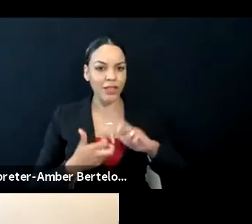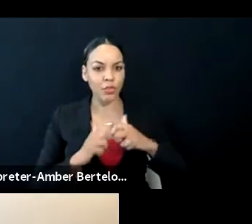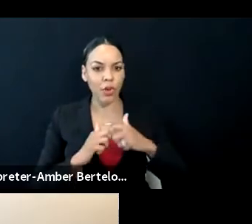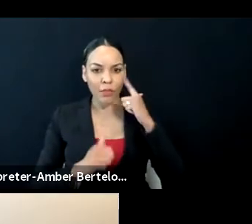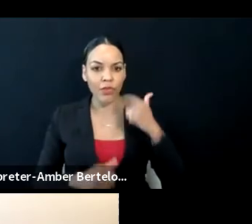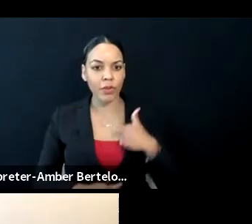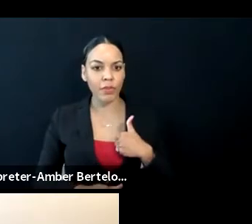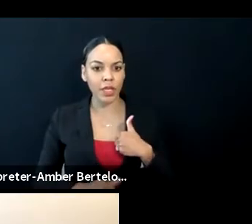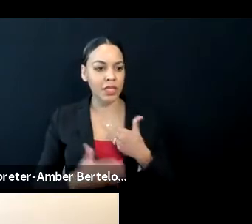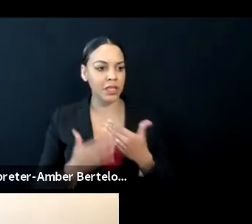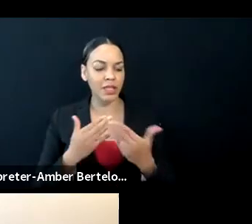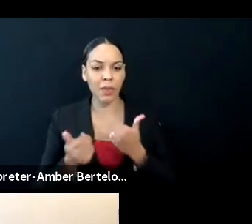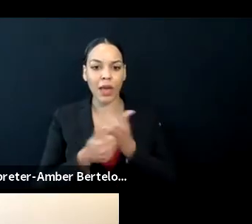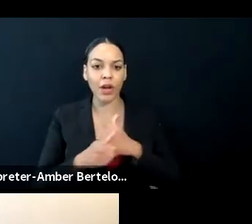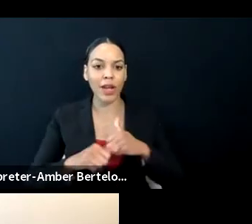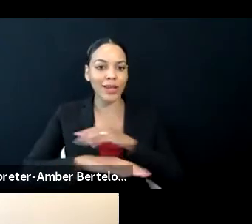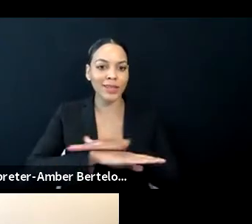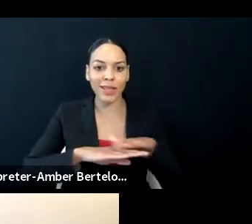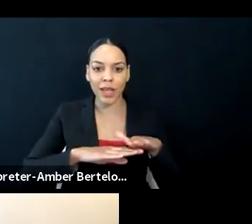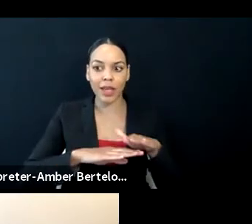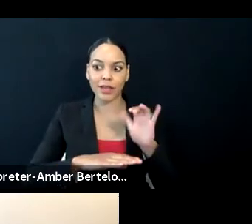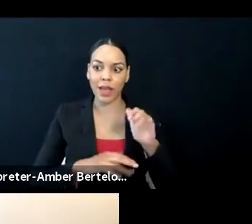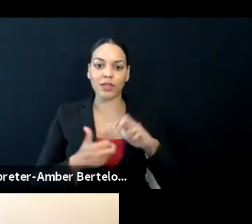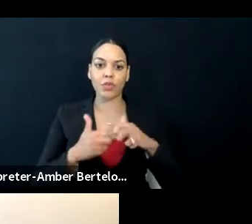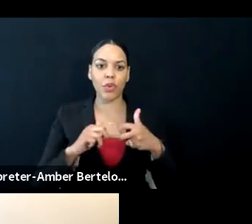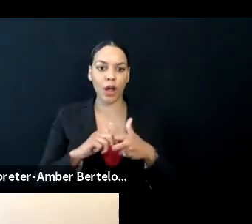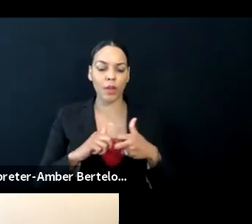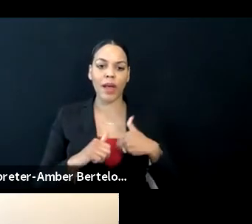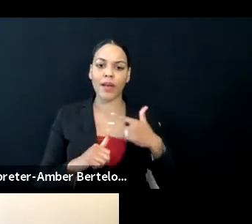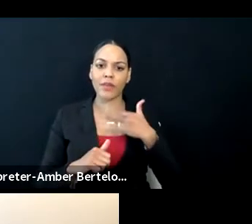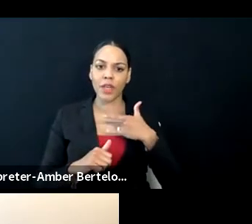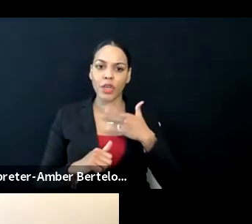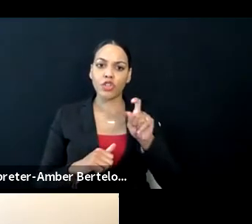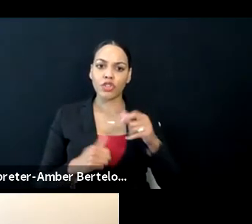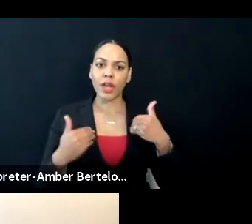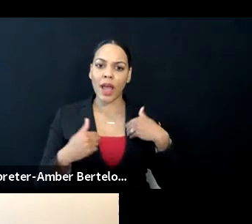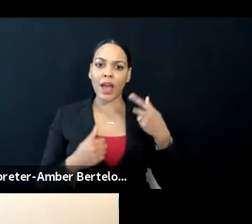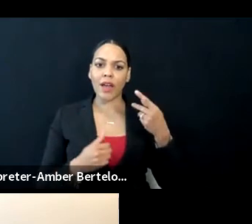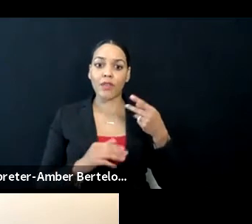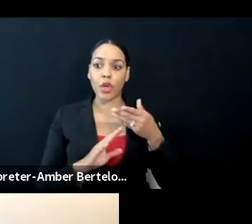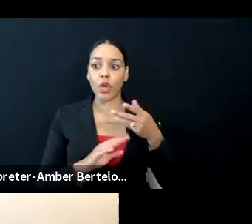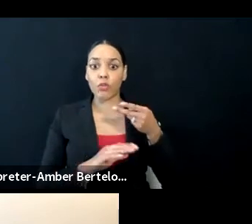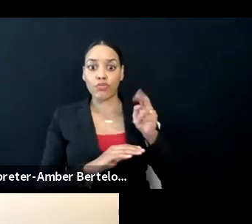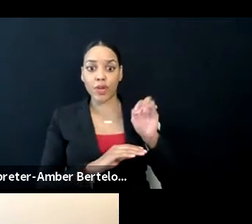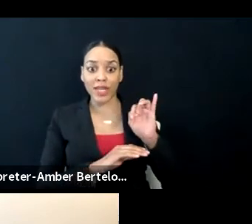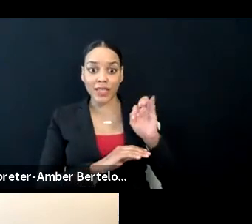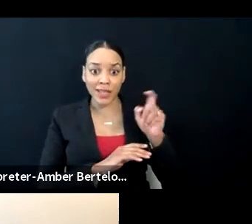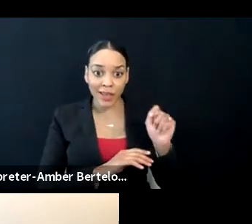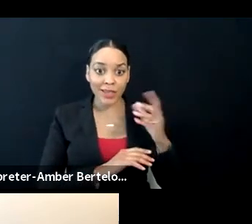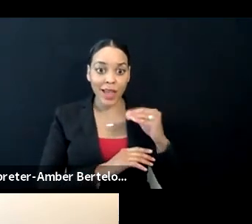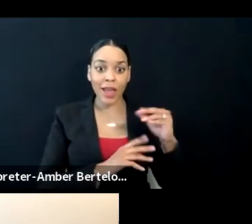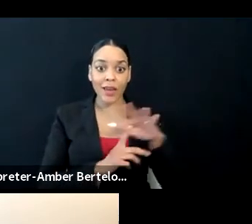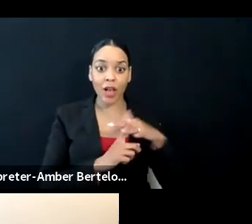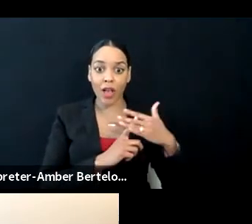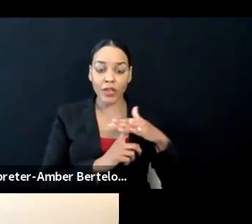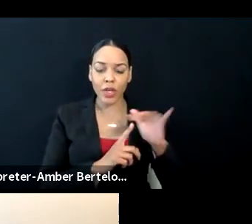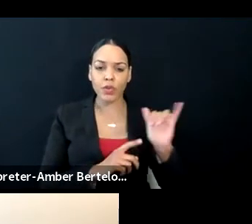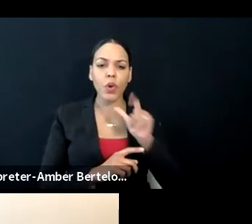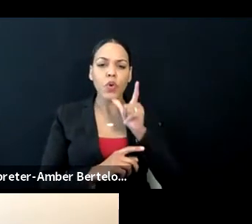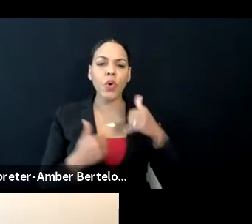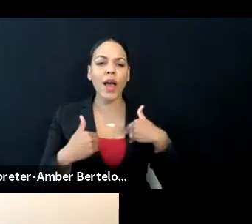any stage, that I think that there has to be a pretext and context. And so who has the right to tell the